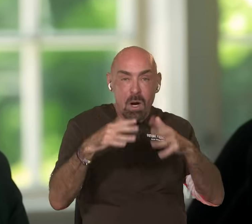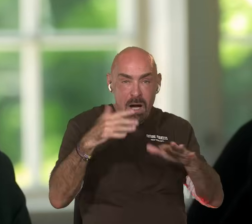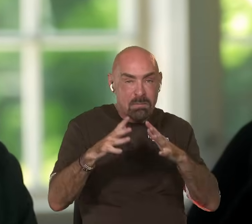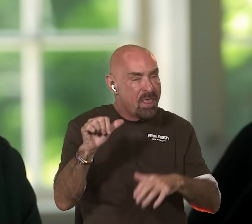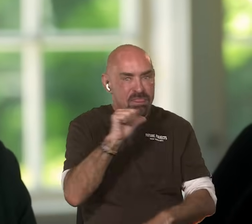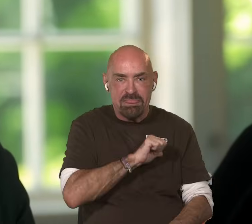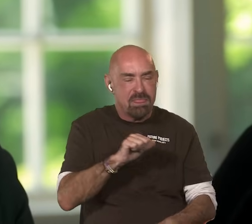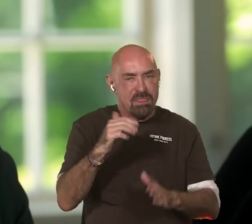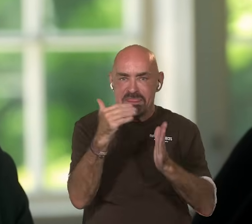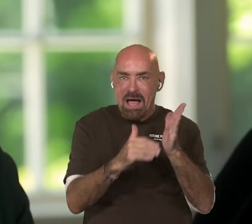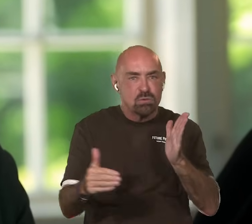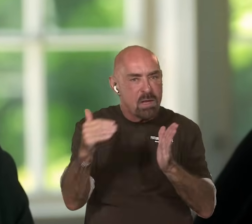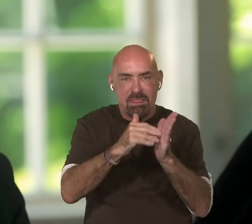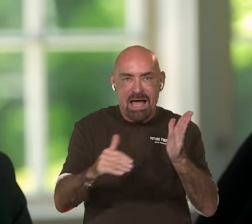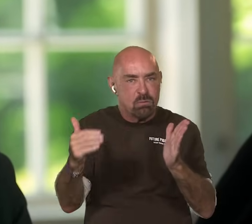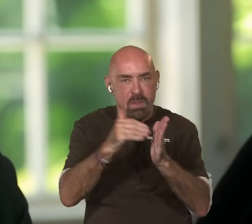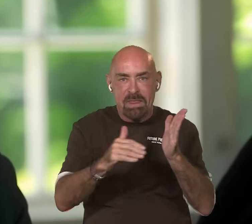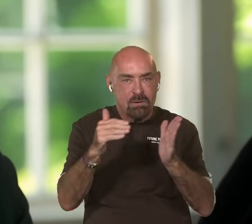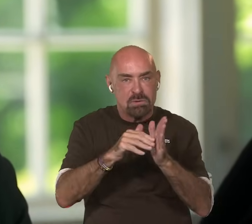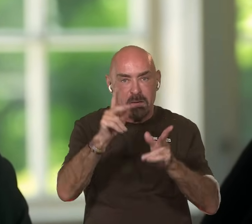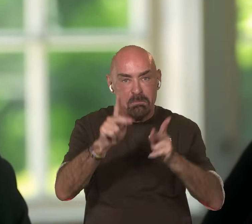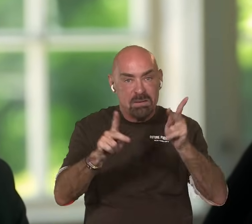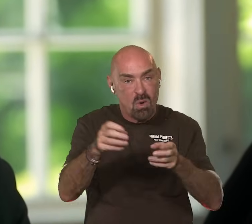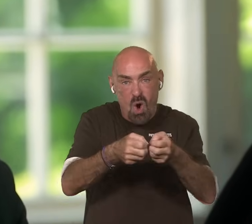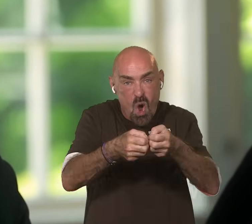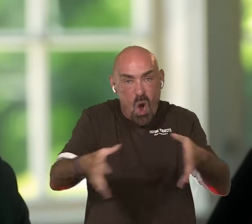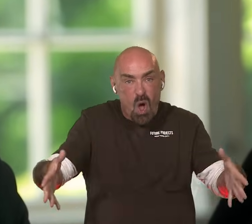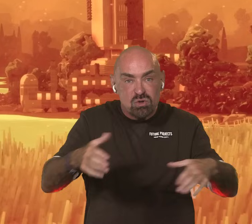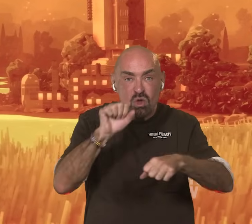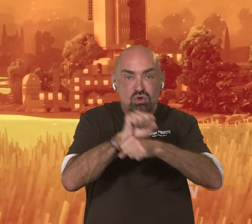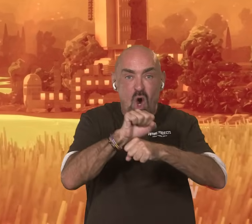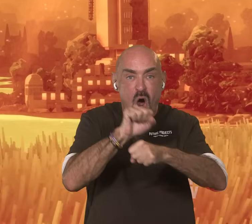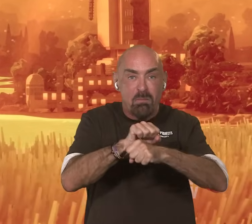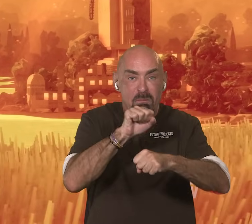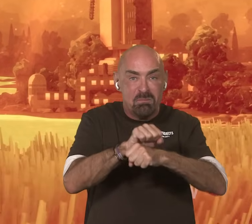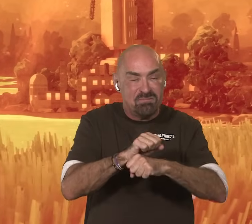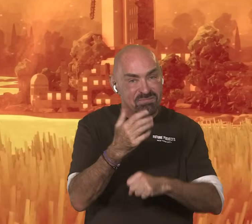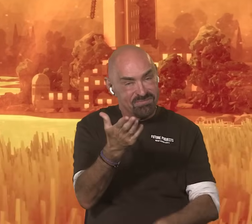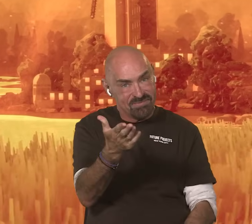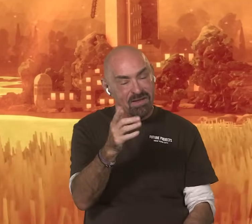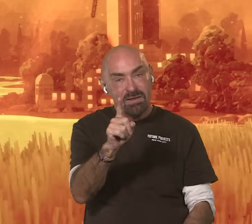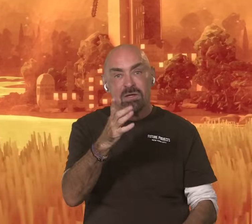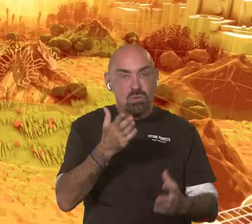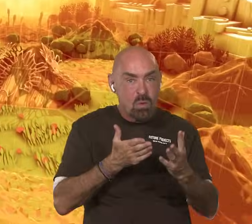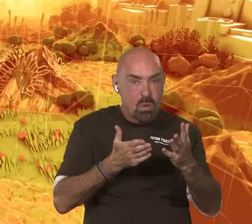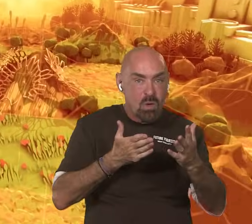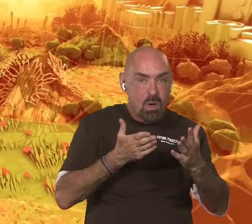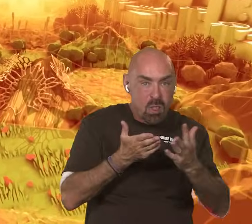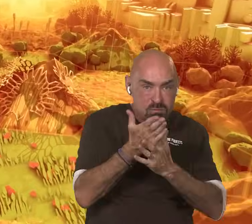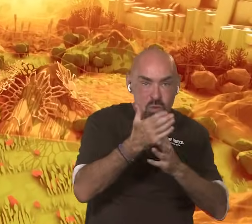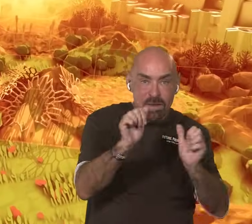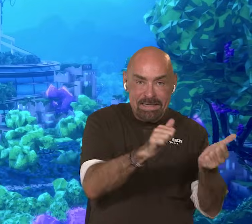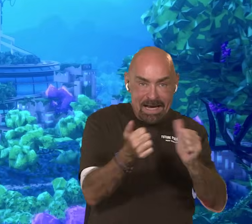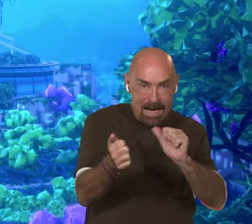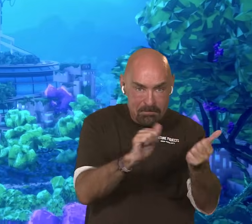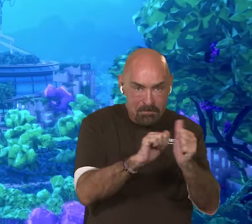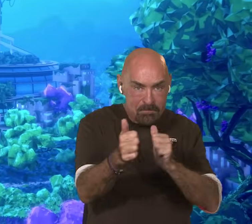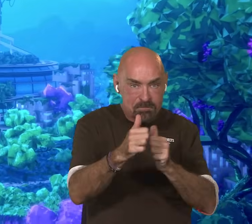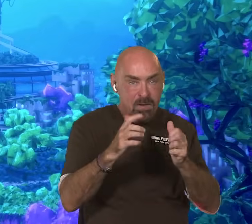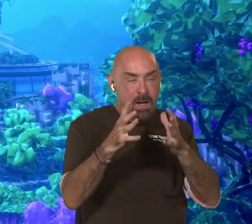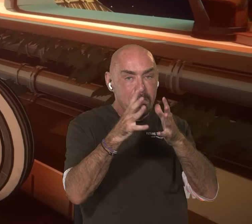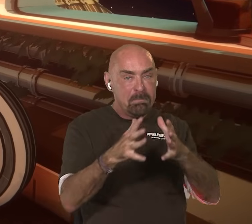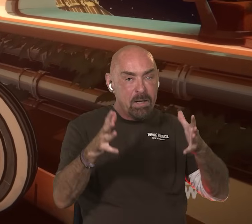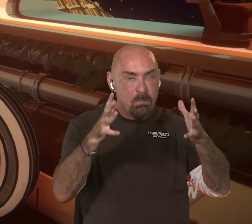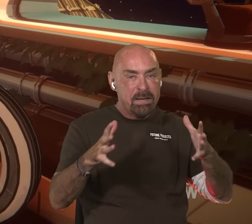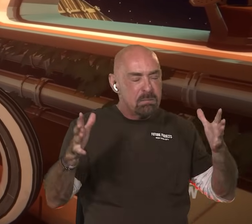are the thousands of people who in the last 6-8 months have lost their jobs, right? So as you make your way through the game and progress through the game, rather than just infinitely